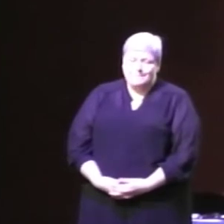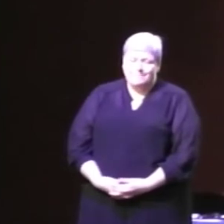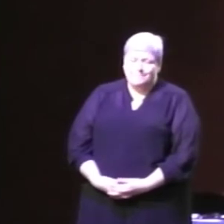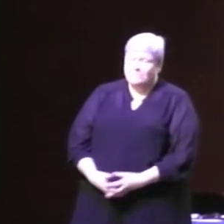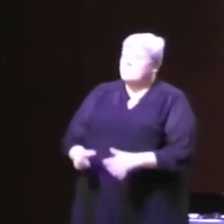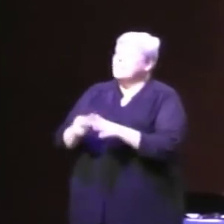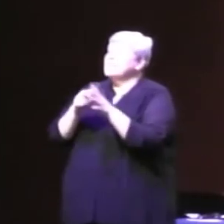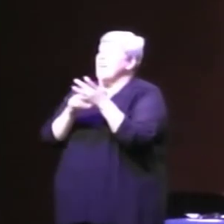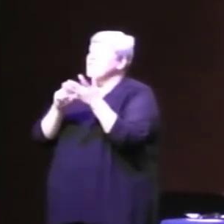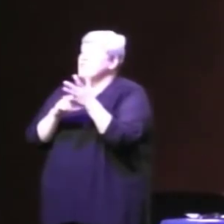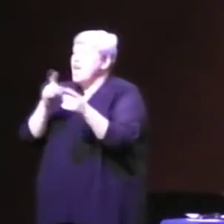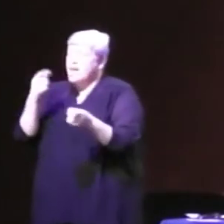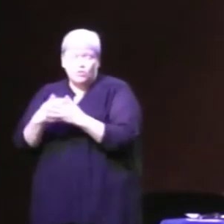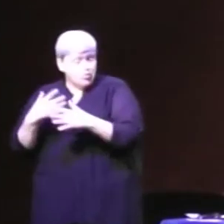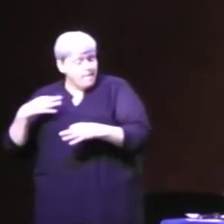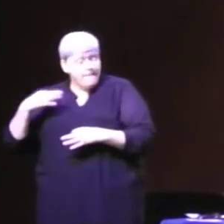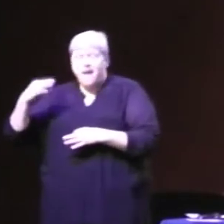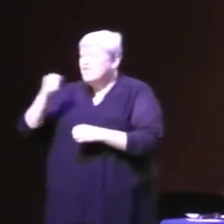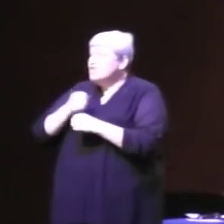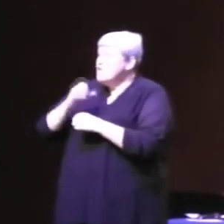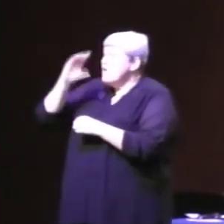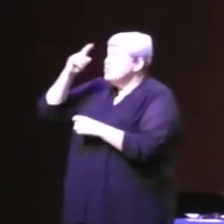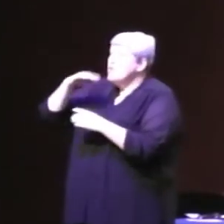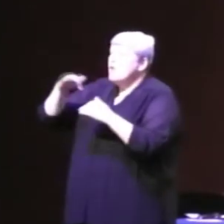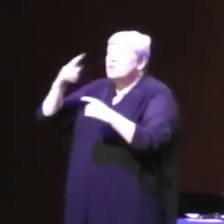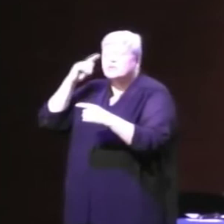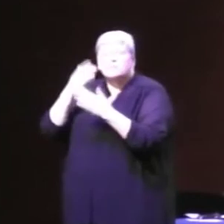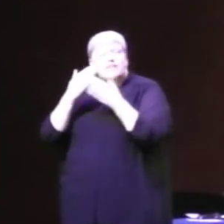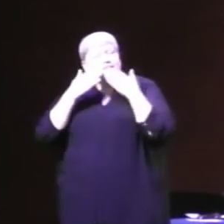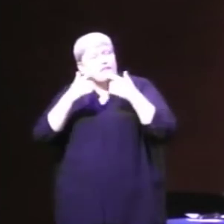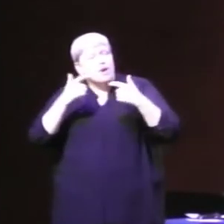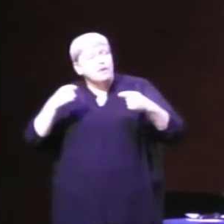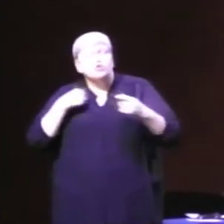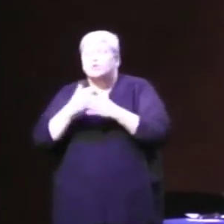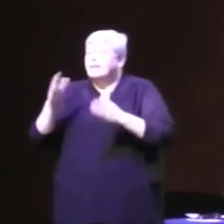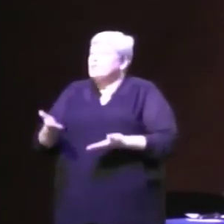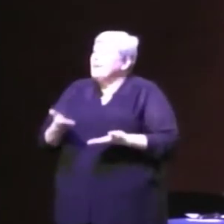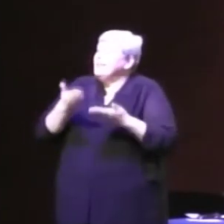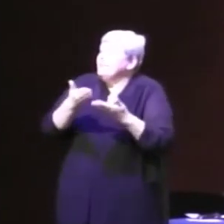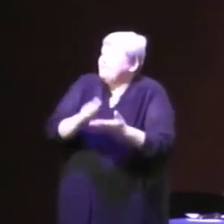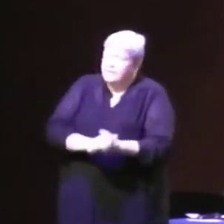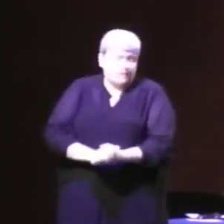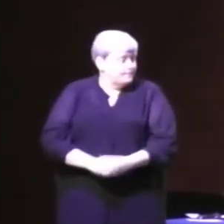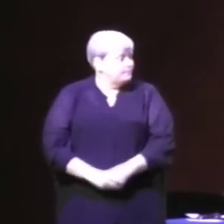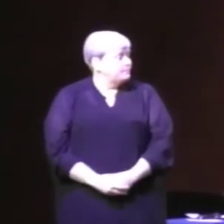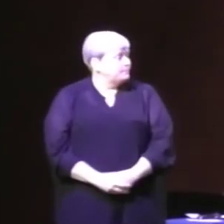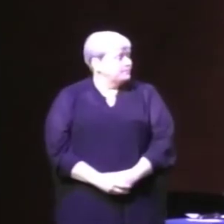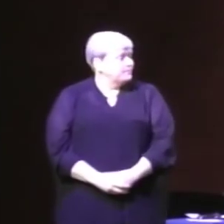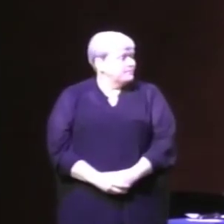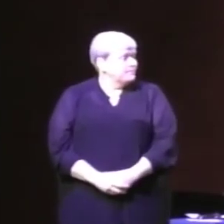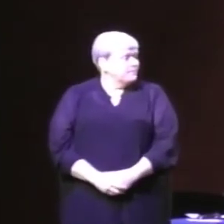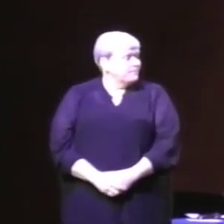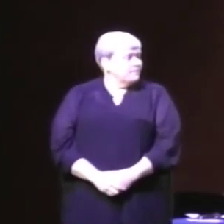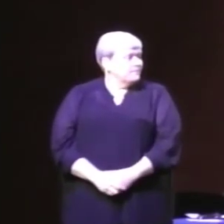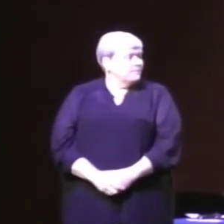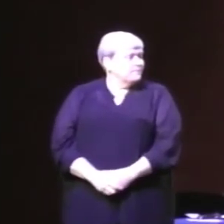Davina, on behalf of General Counsel and Congress, can I thank you very much for that address, and can I offer you this small token of our appreciation? Thank